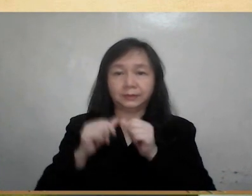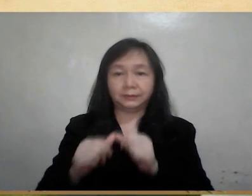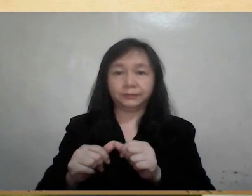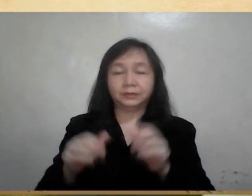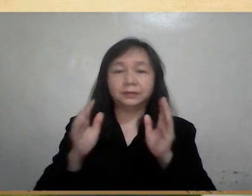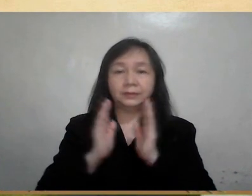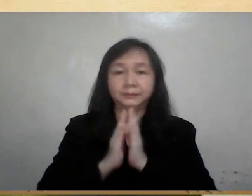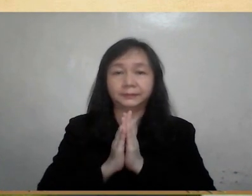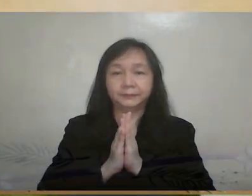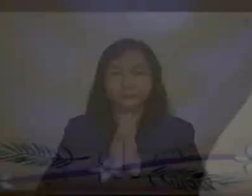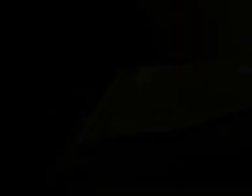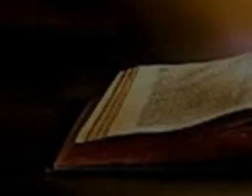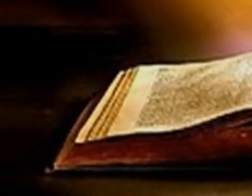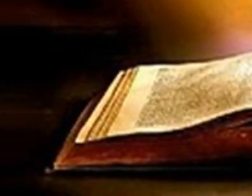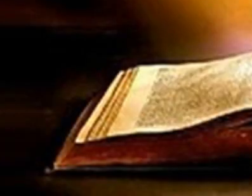ever. Amen.